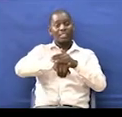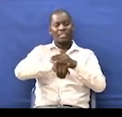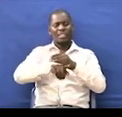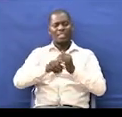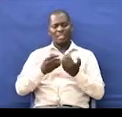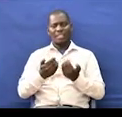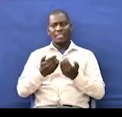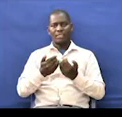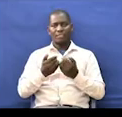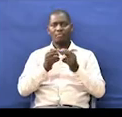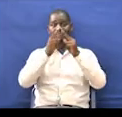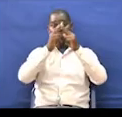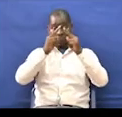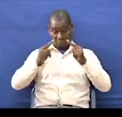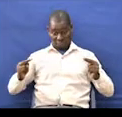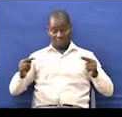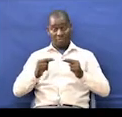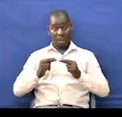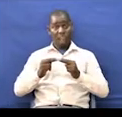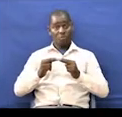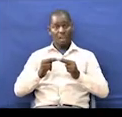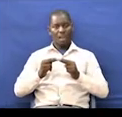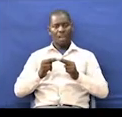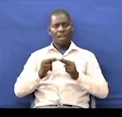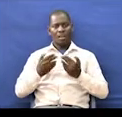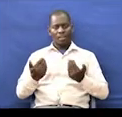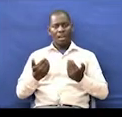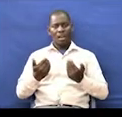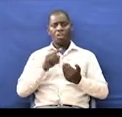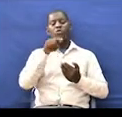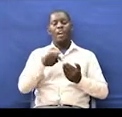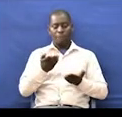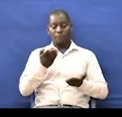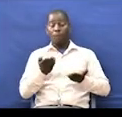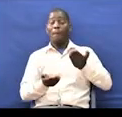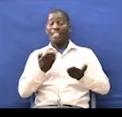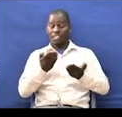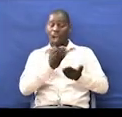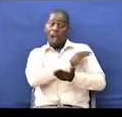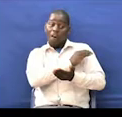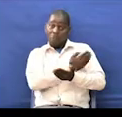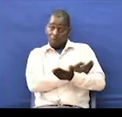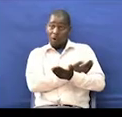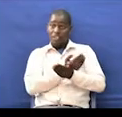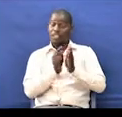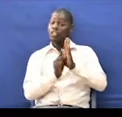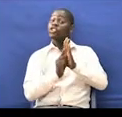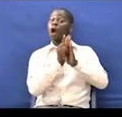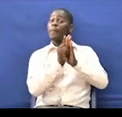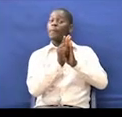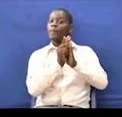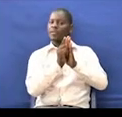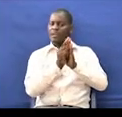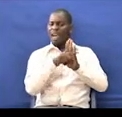here, that here we are having moment of force m, and here you are having, as since it's the product